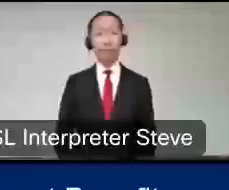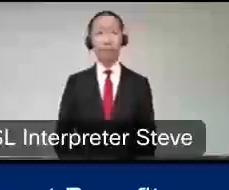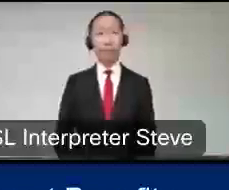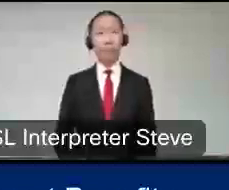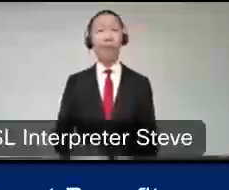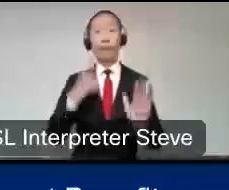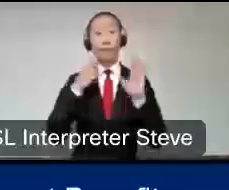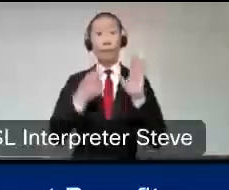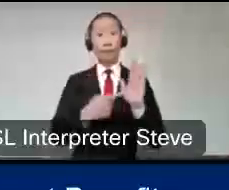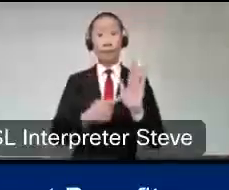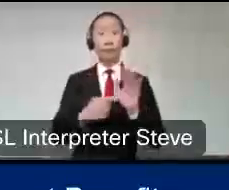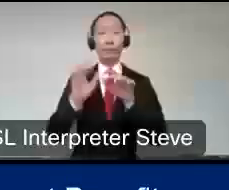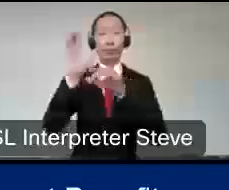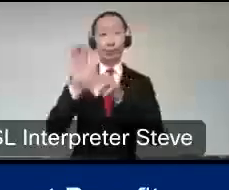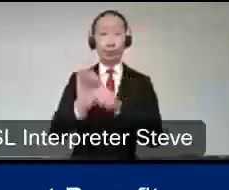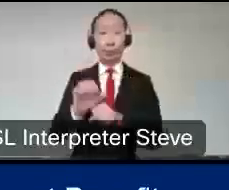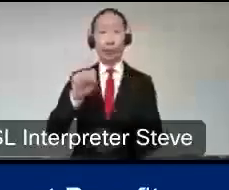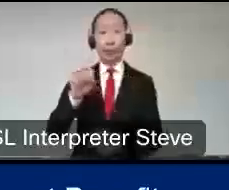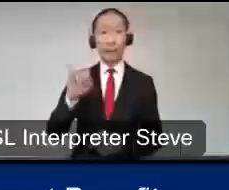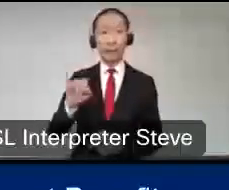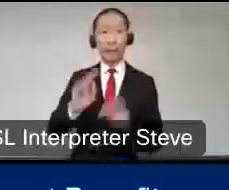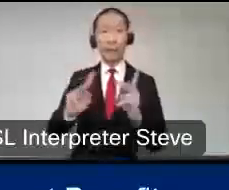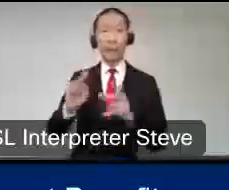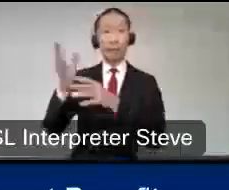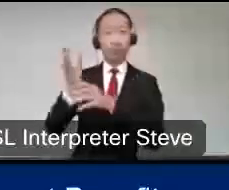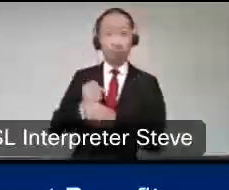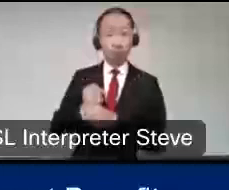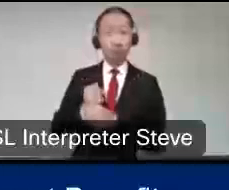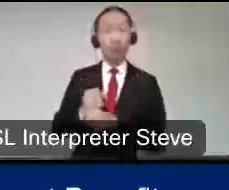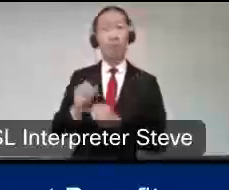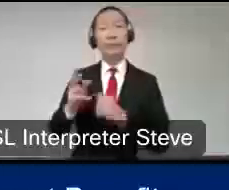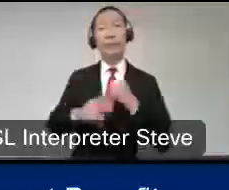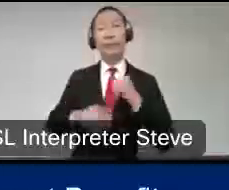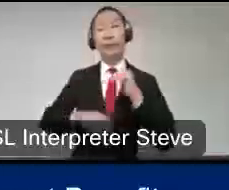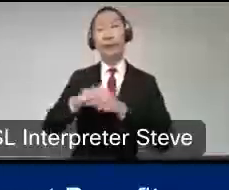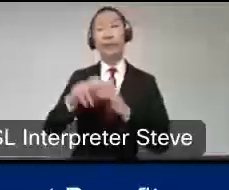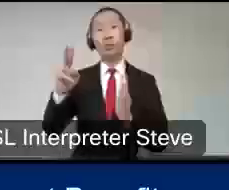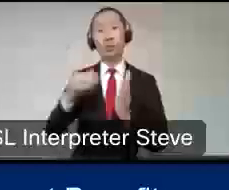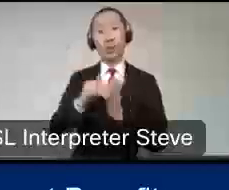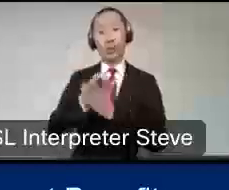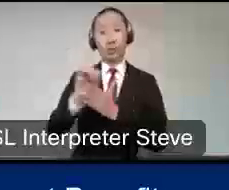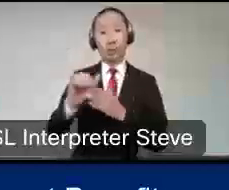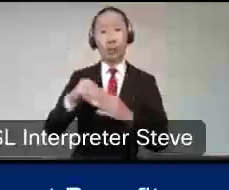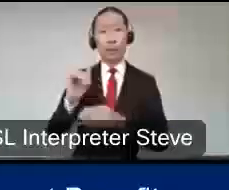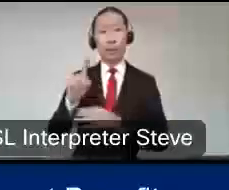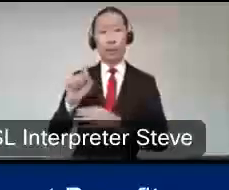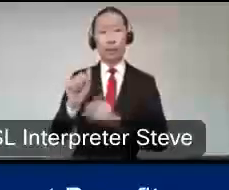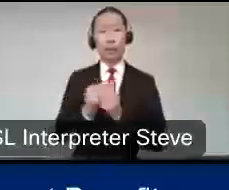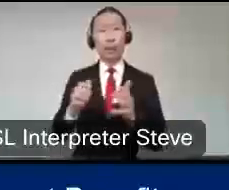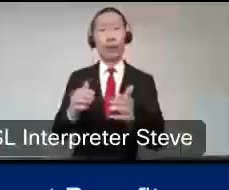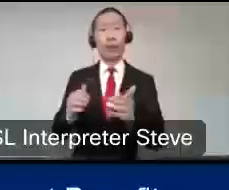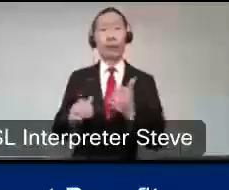For example, traditionally, SSI recipients could only save $2,000 in assets without jeopardizing that